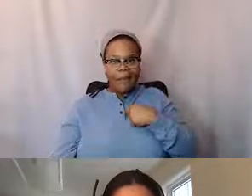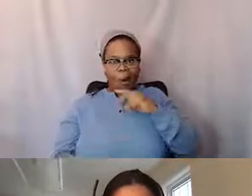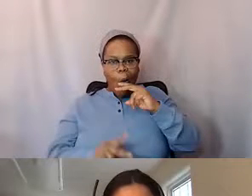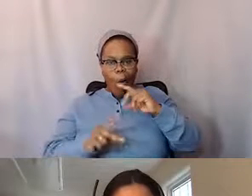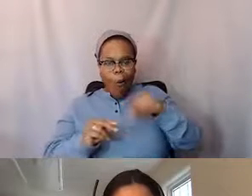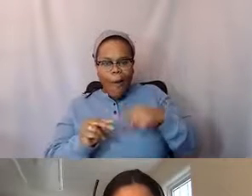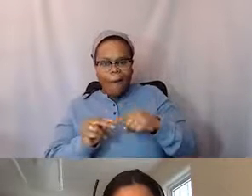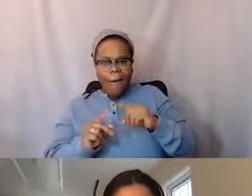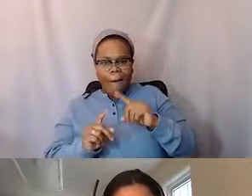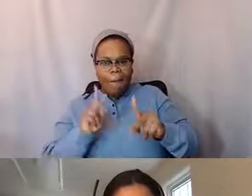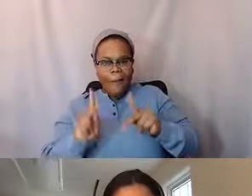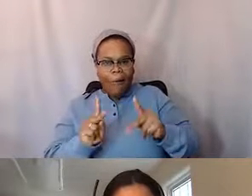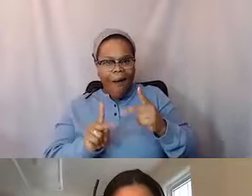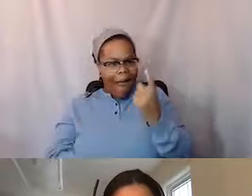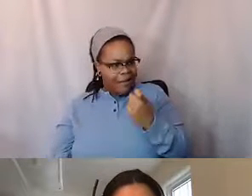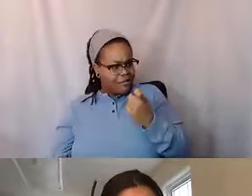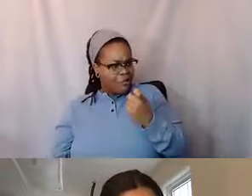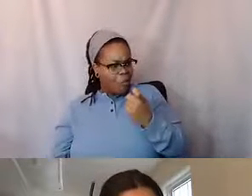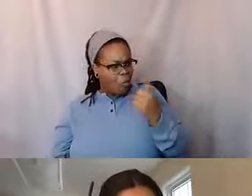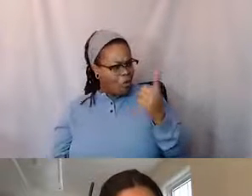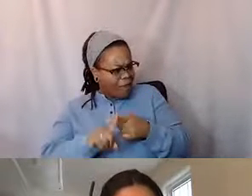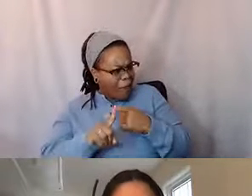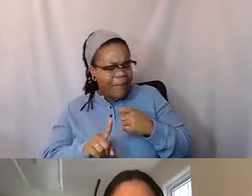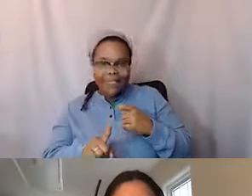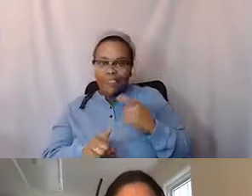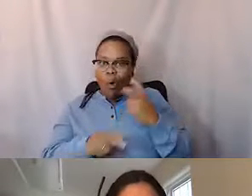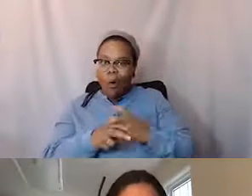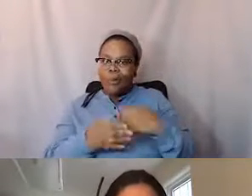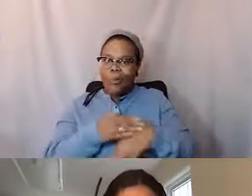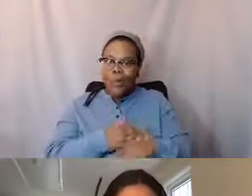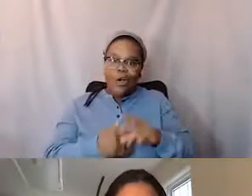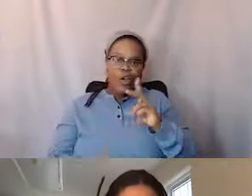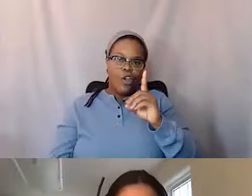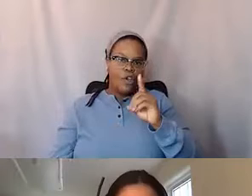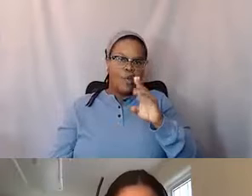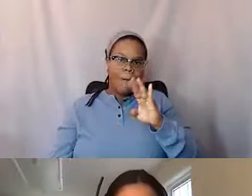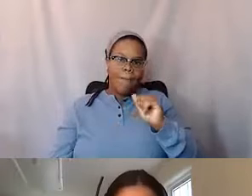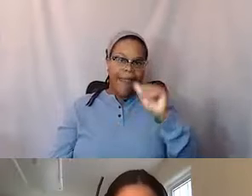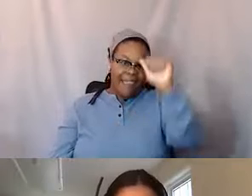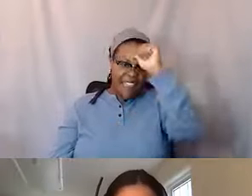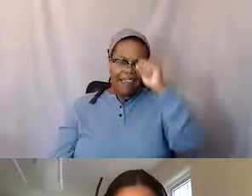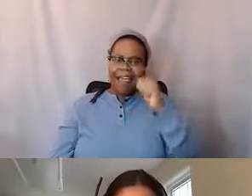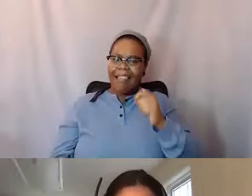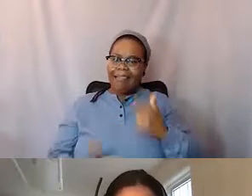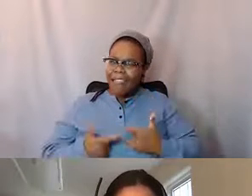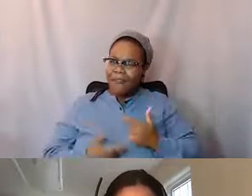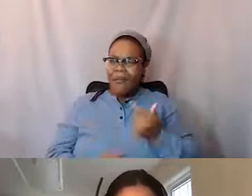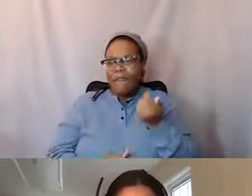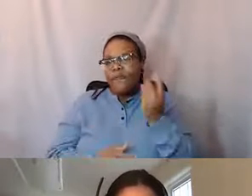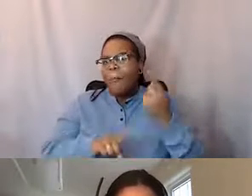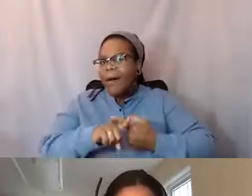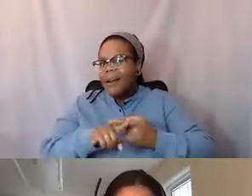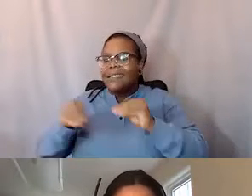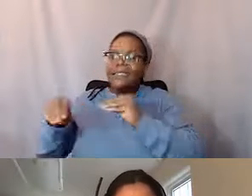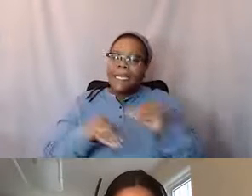from, because I was actually born in New Delhi, India. Where I lived for a couple of months only. And then I moved to a different country, Bosnia,